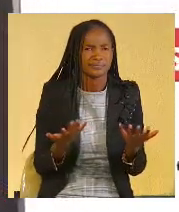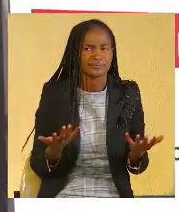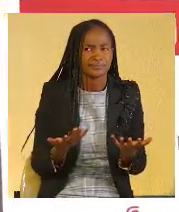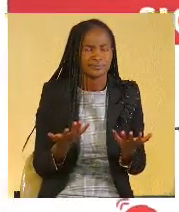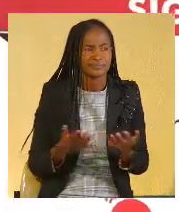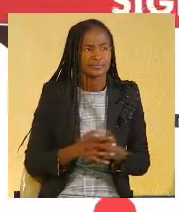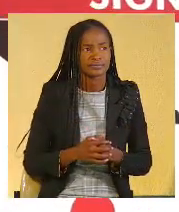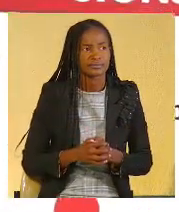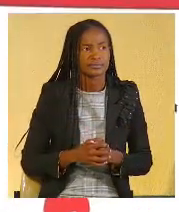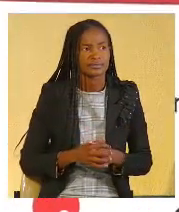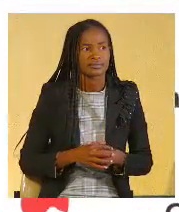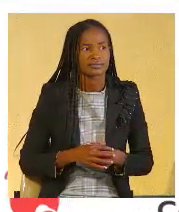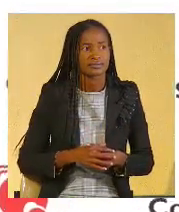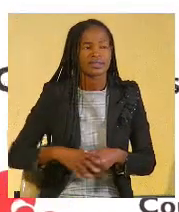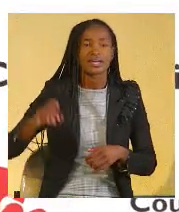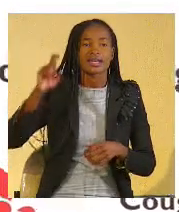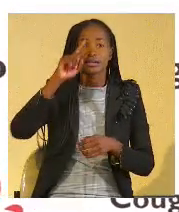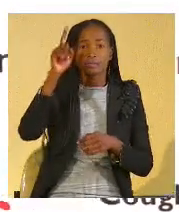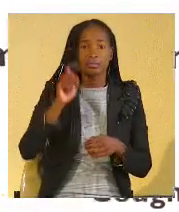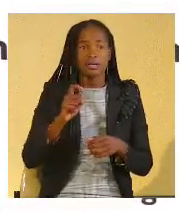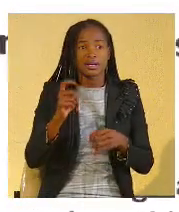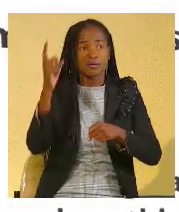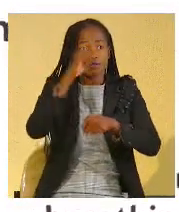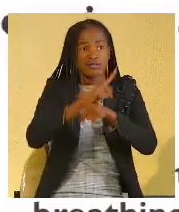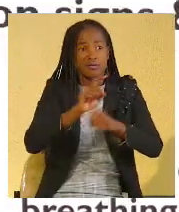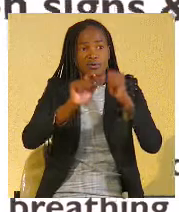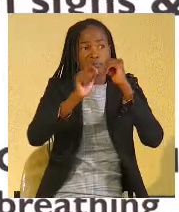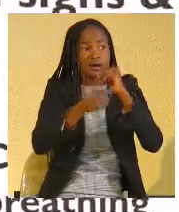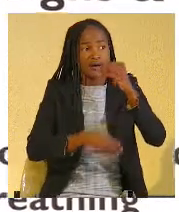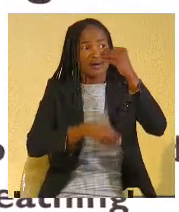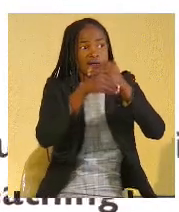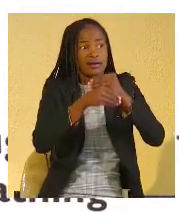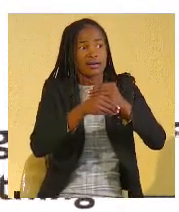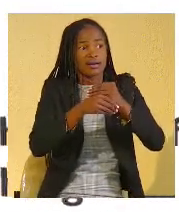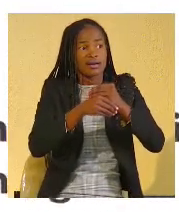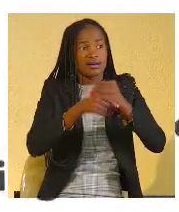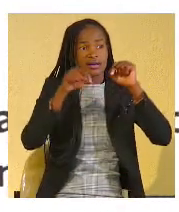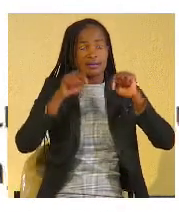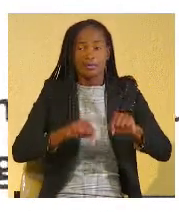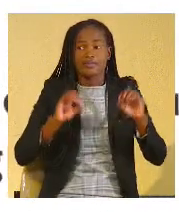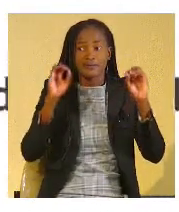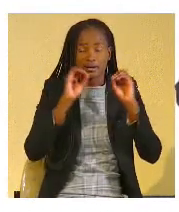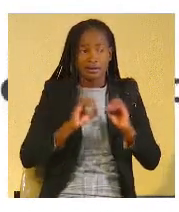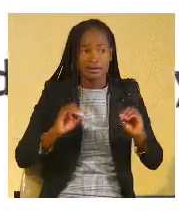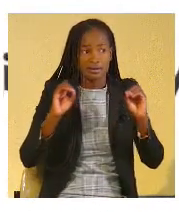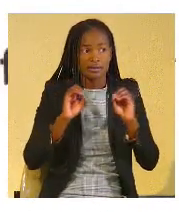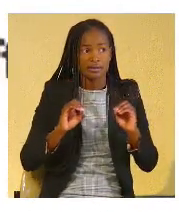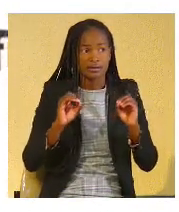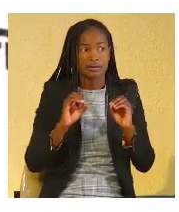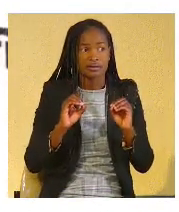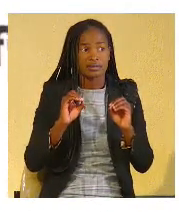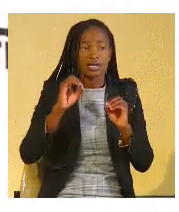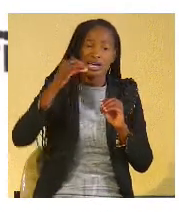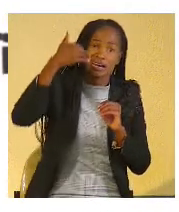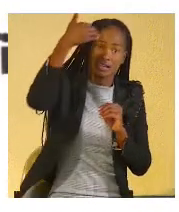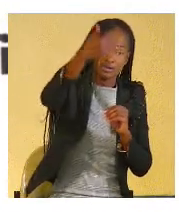That information that you have asked for is not yet available because there will still be a